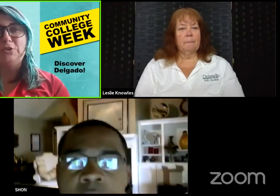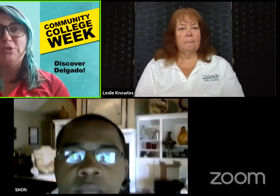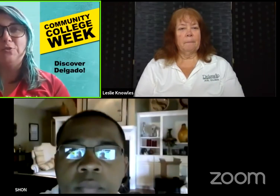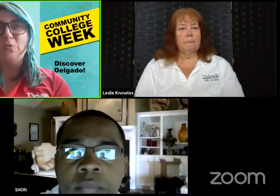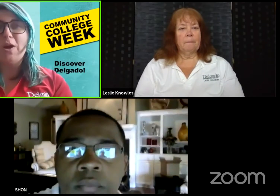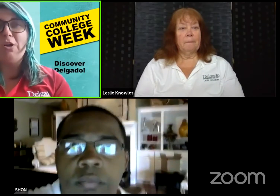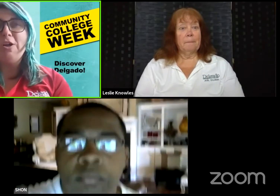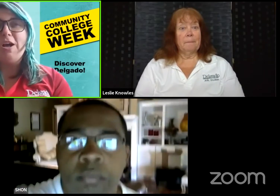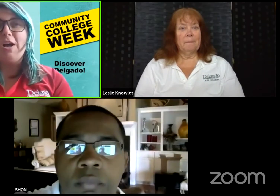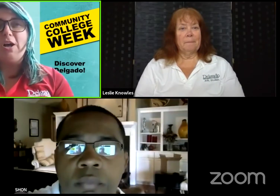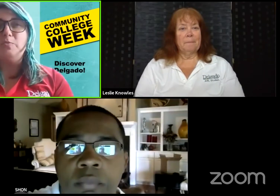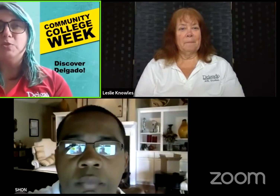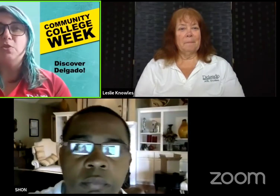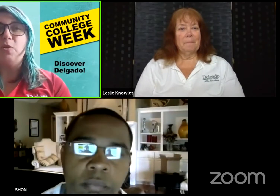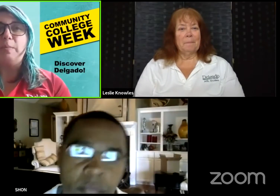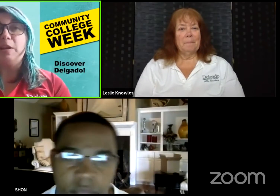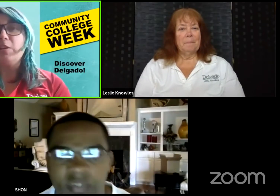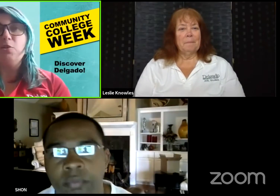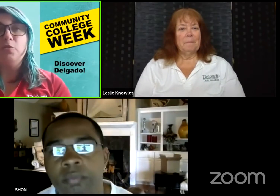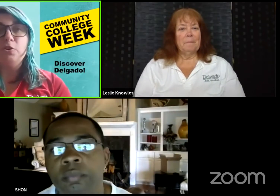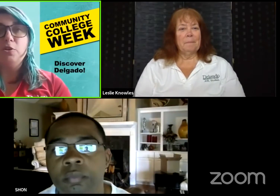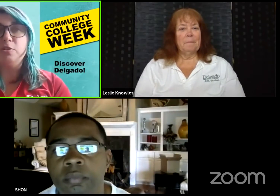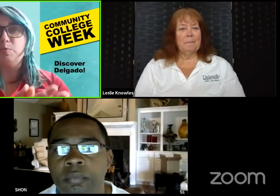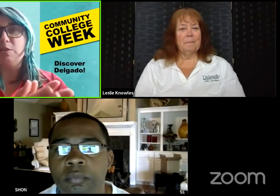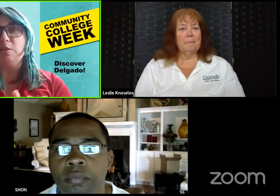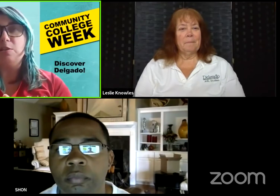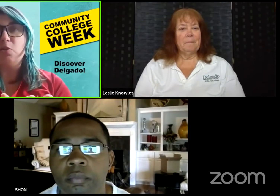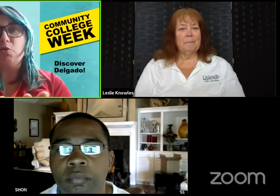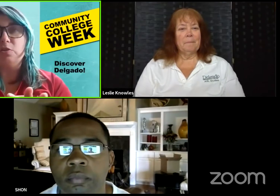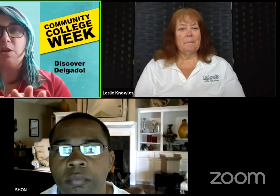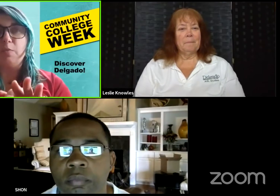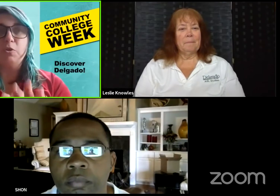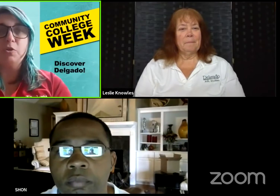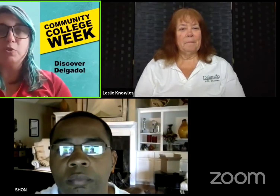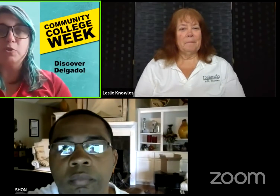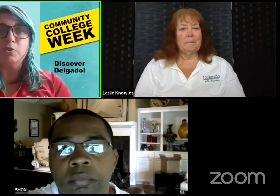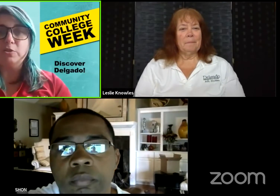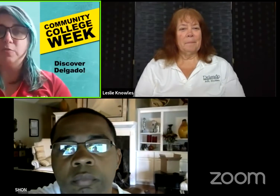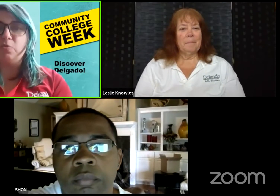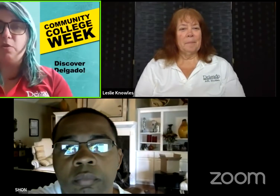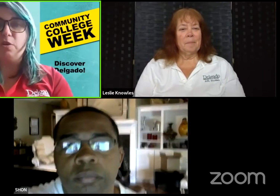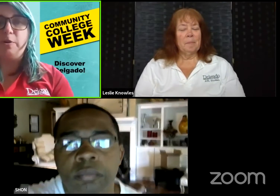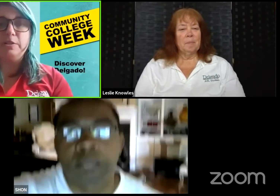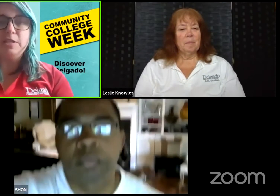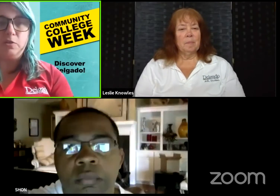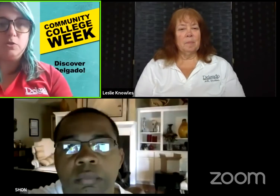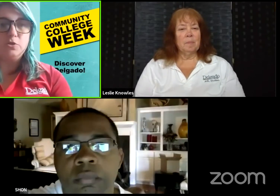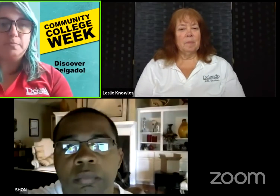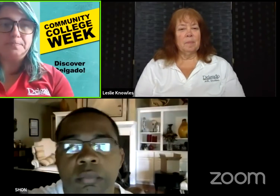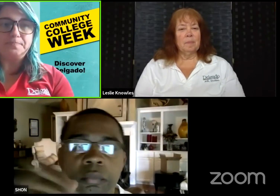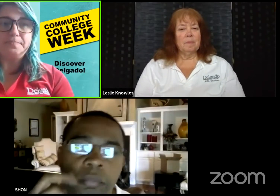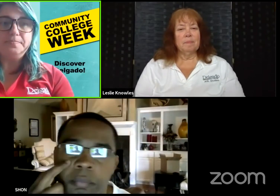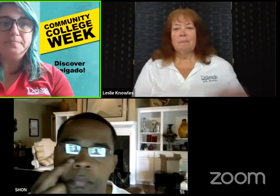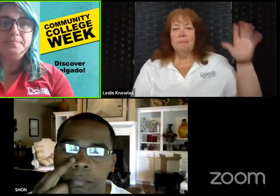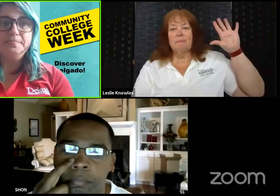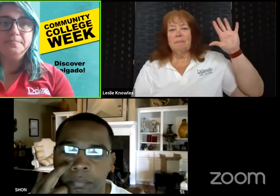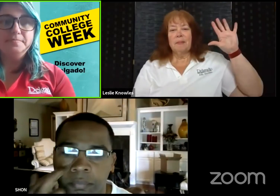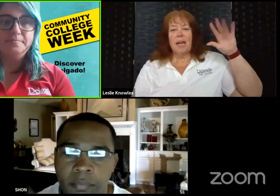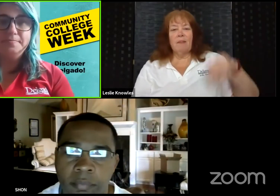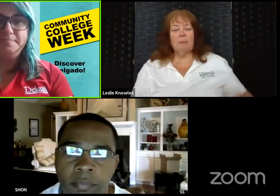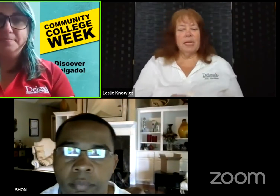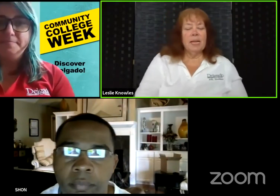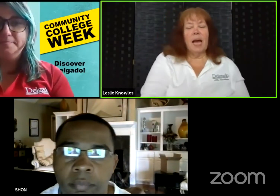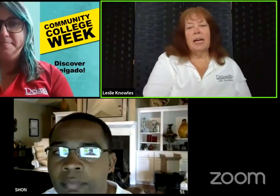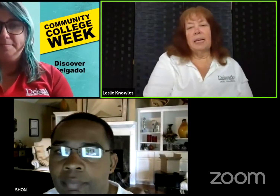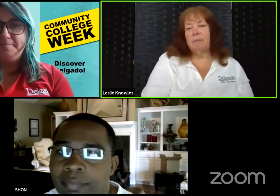things to do as well. So I'm going to hand it over to her. This is Ms. Leslie Knowles, Program Director for American Sign Language.